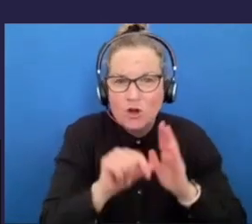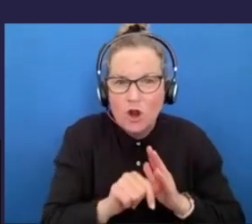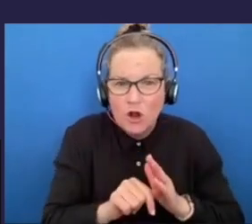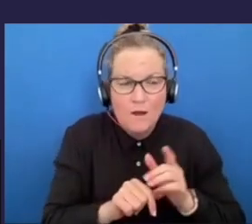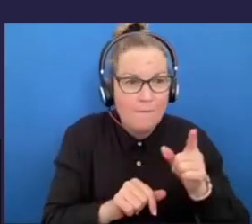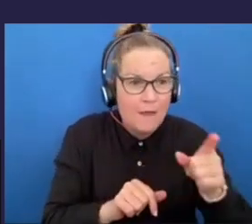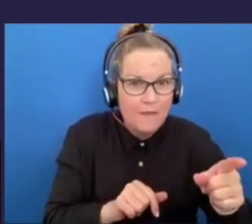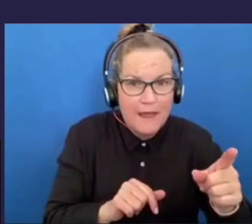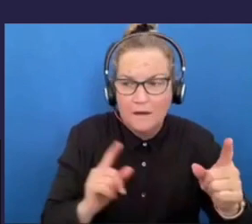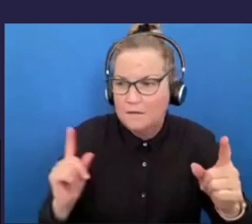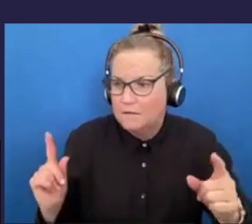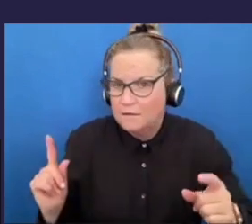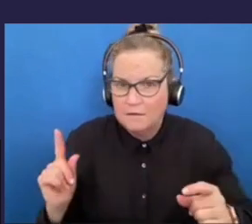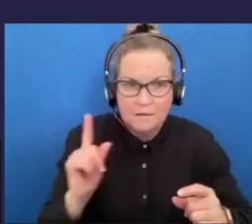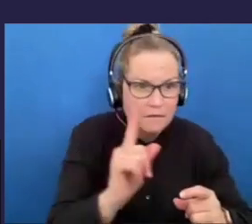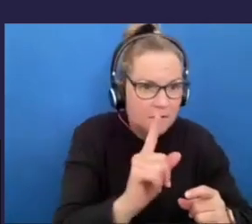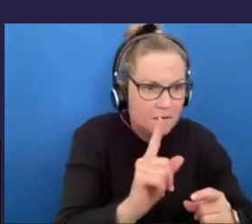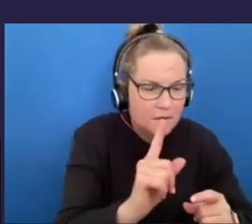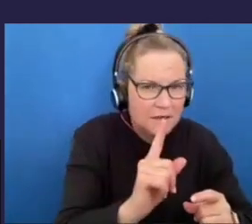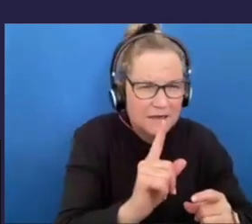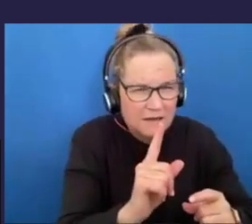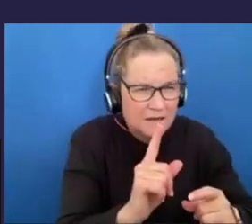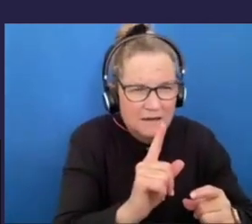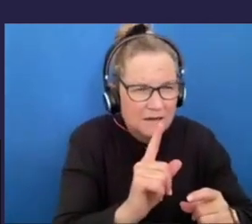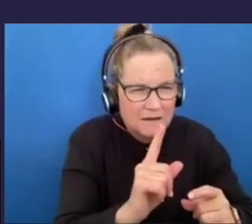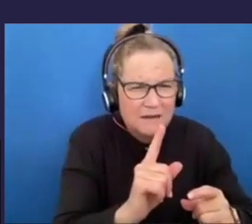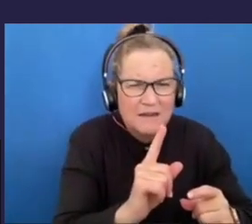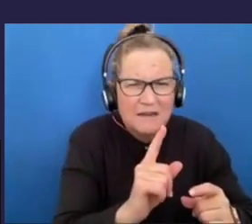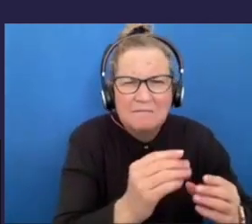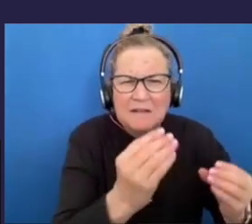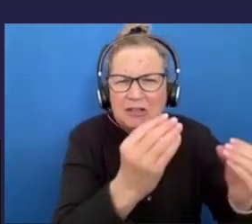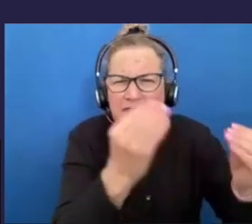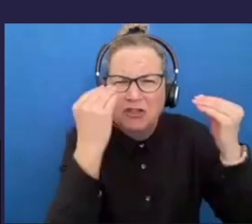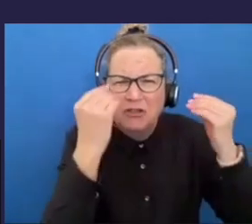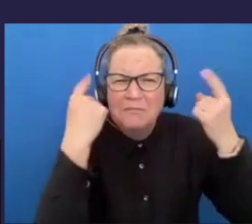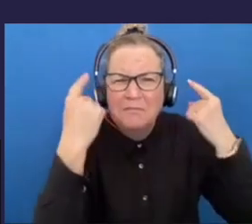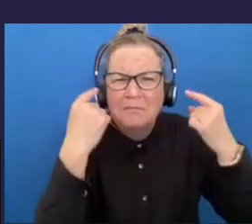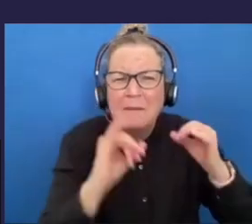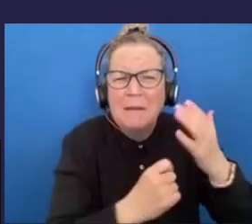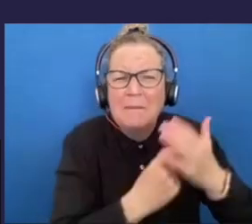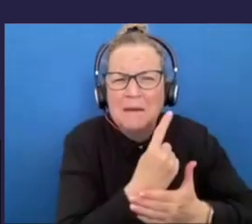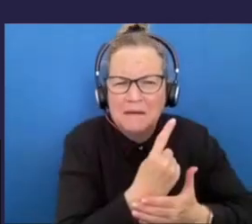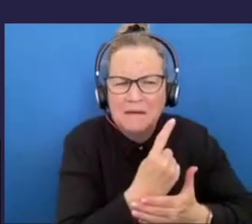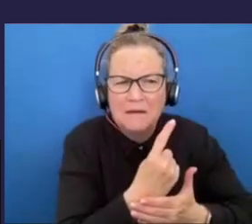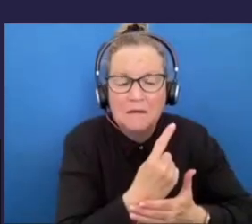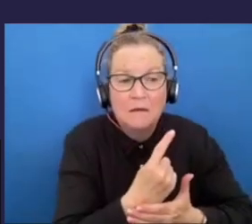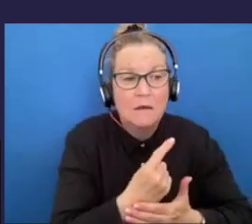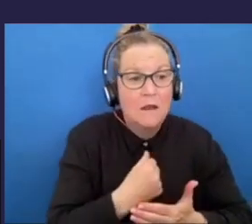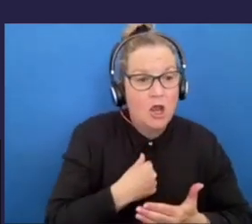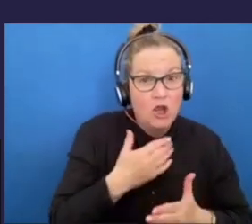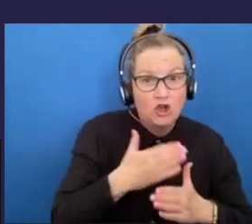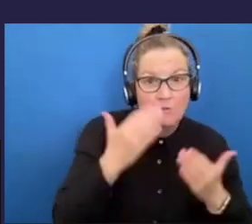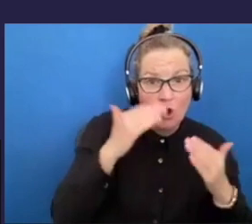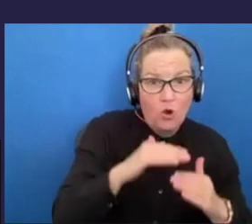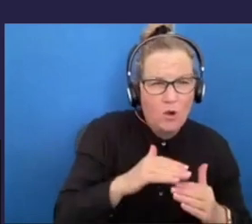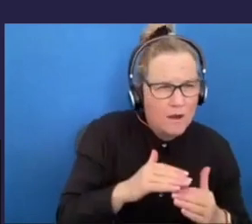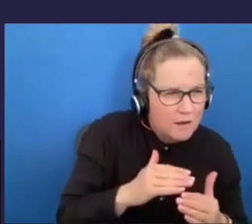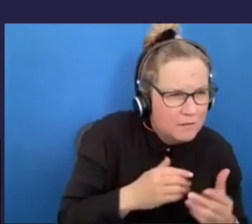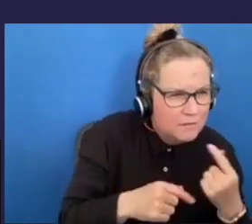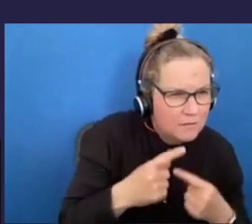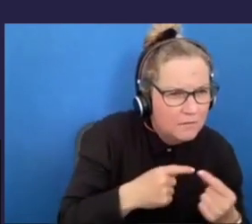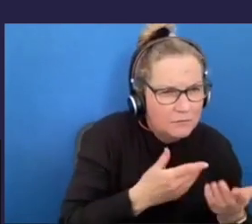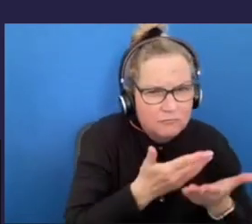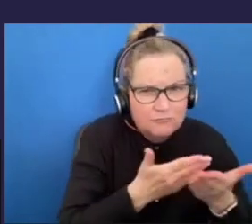we should have insight on how to best provide training to this person. We can advise on what works well and what doesn't. We can convey